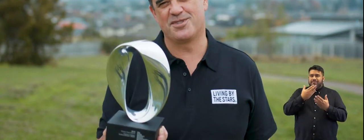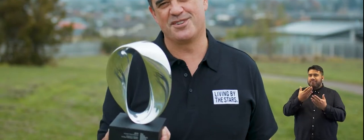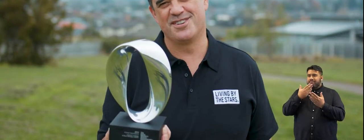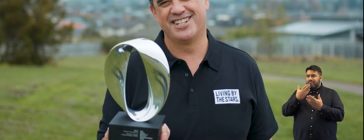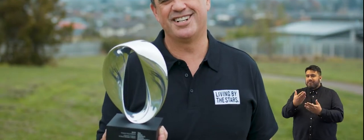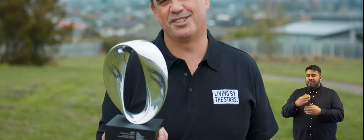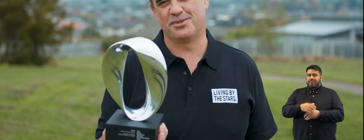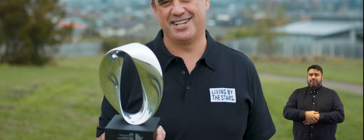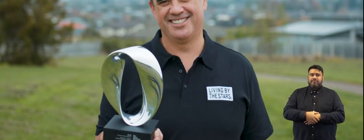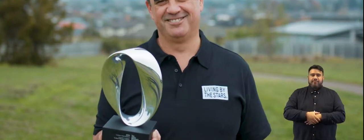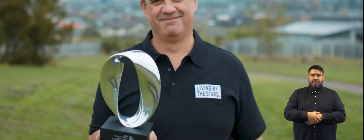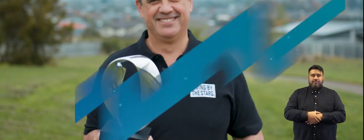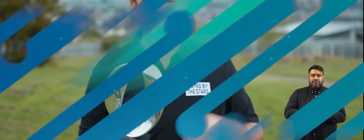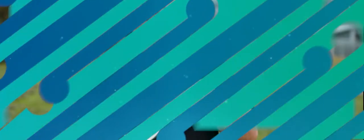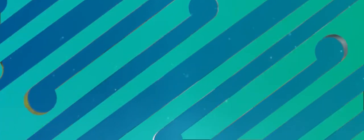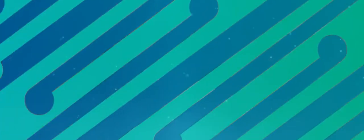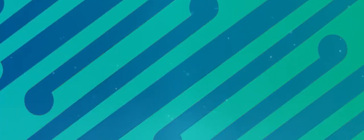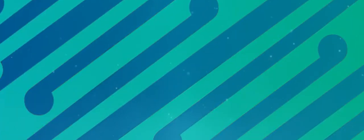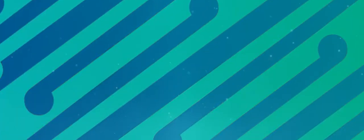Tēnā koutou katoa.